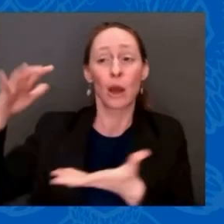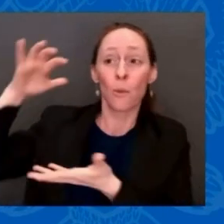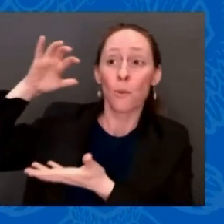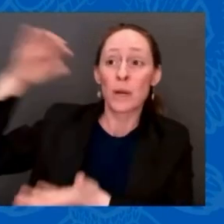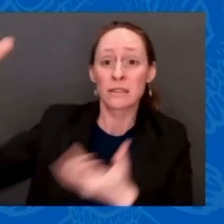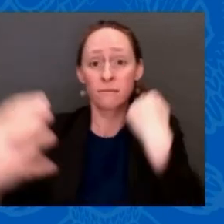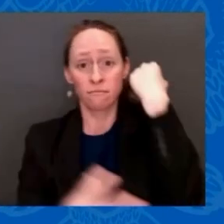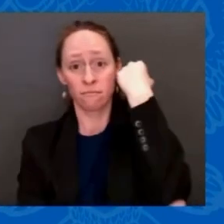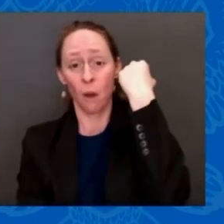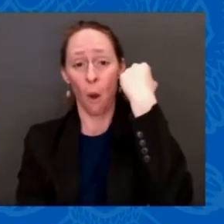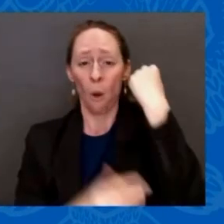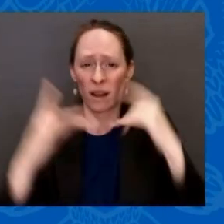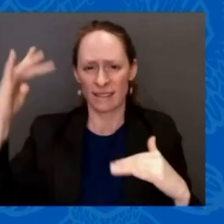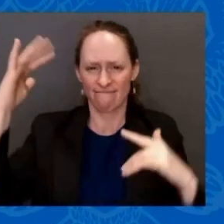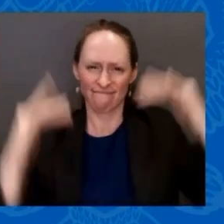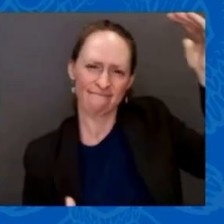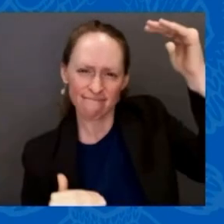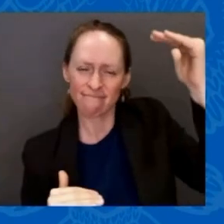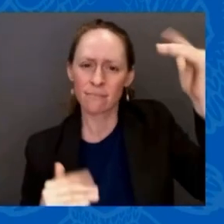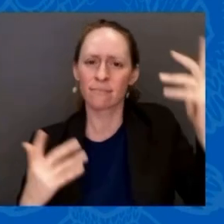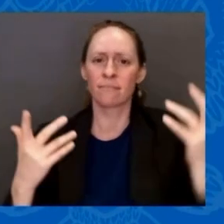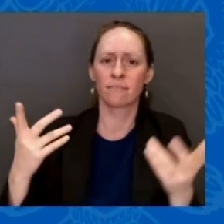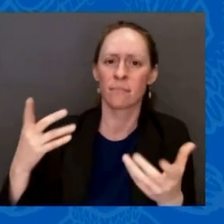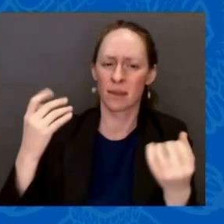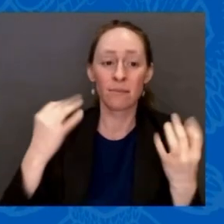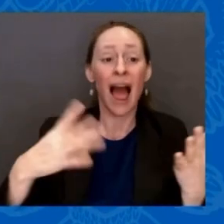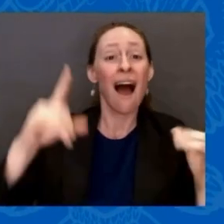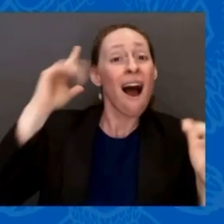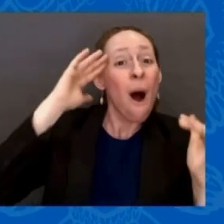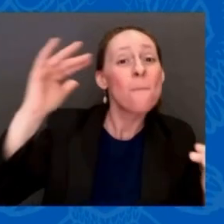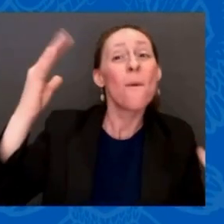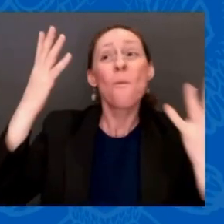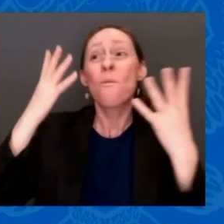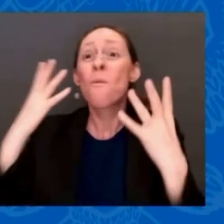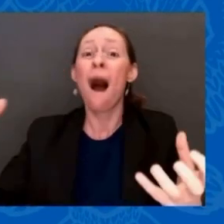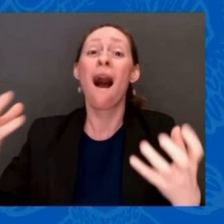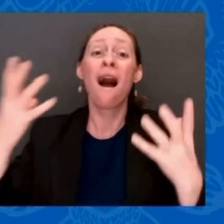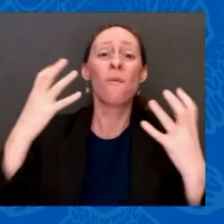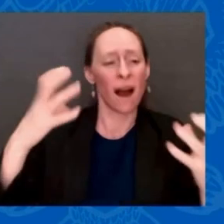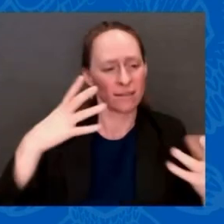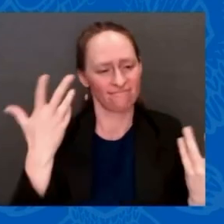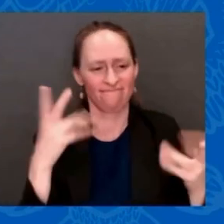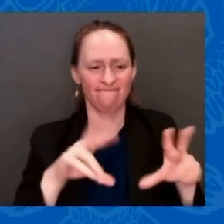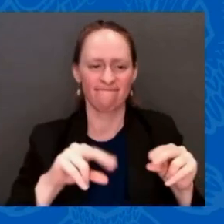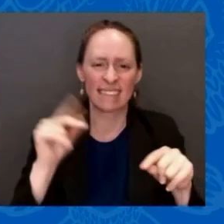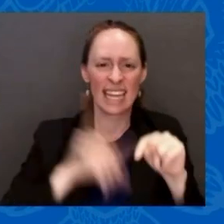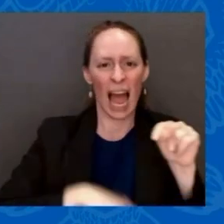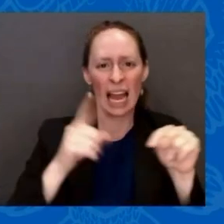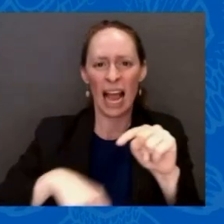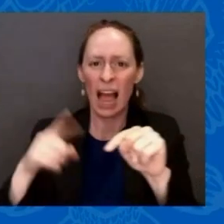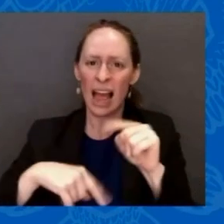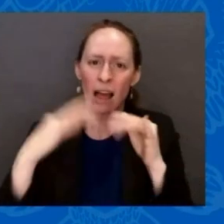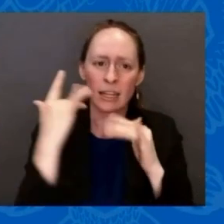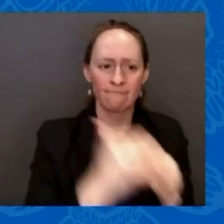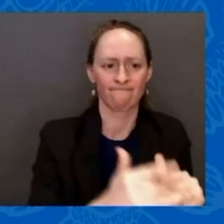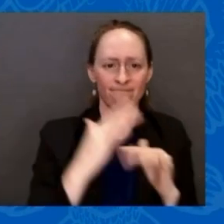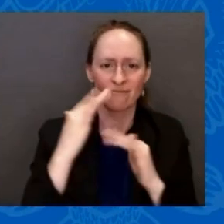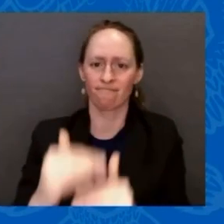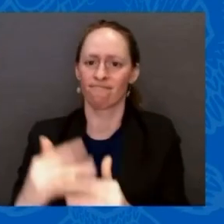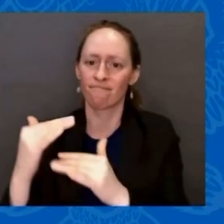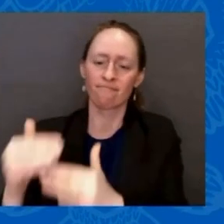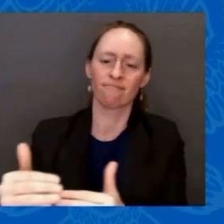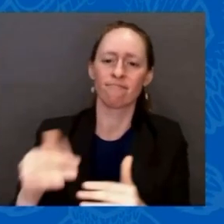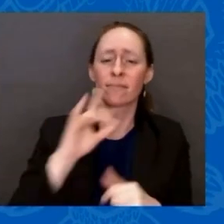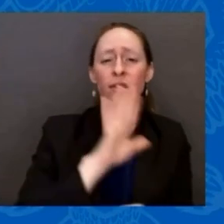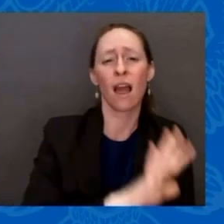one after another, particularly through the Midwest, Western Pennsylvania, and heading west. People working as hard as ever couldn't get